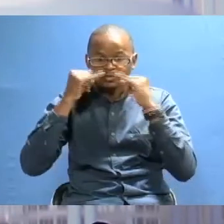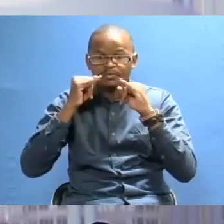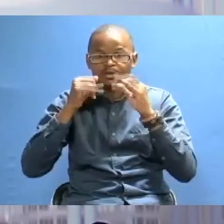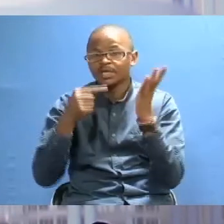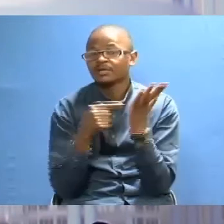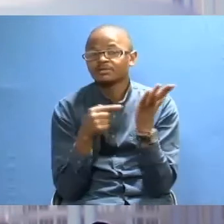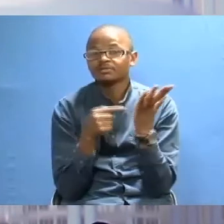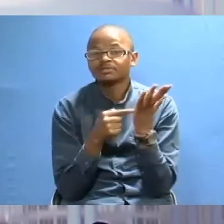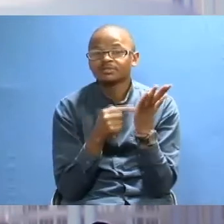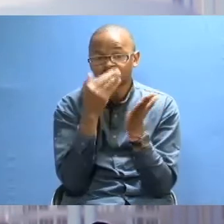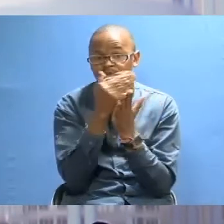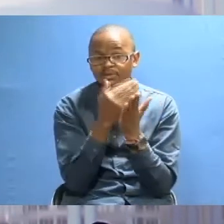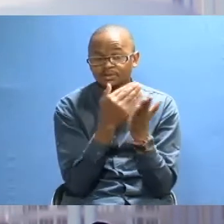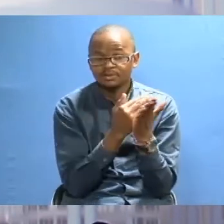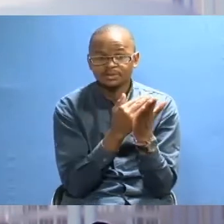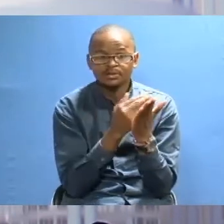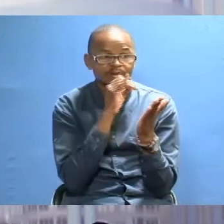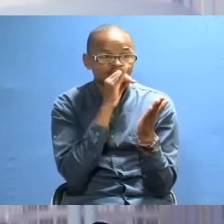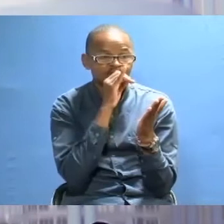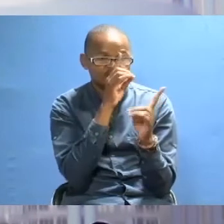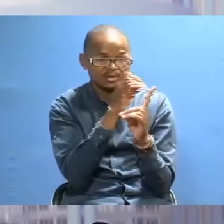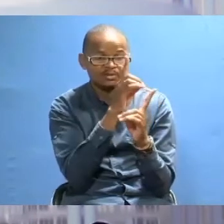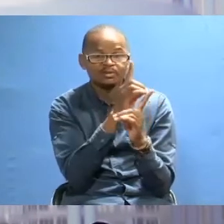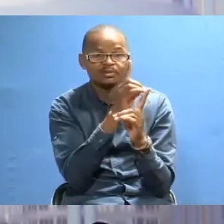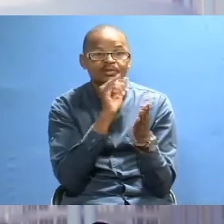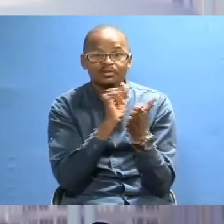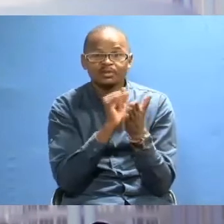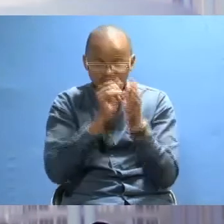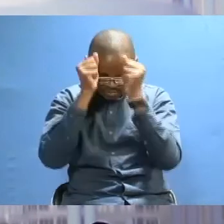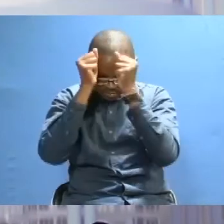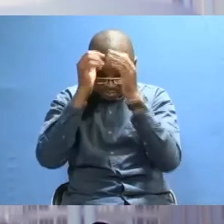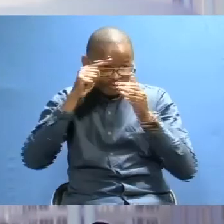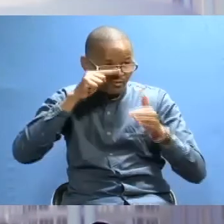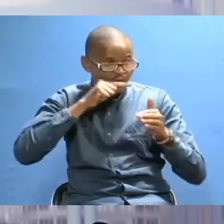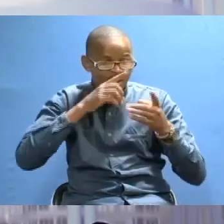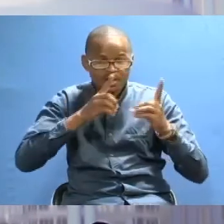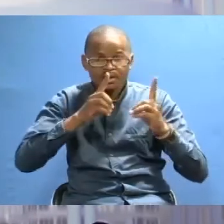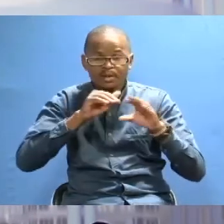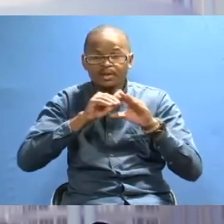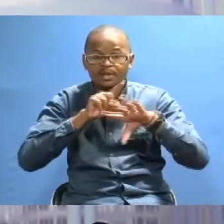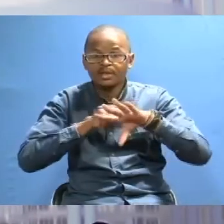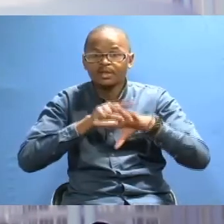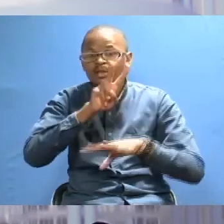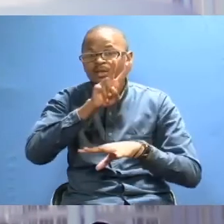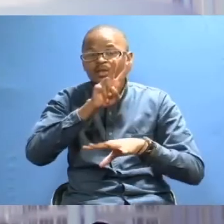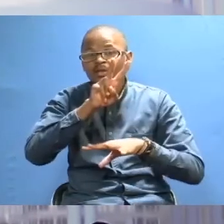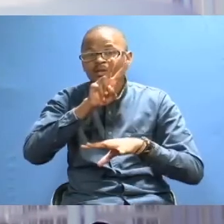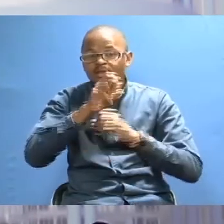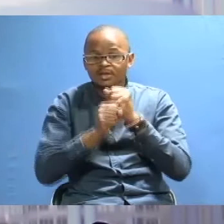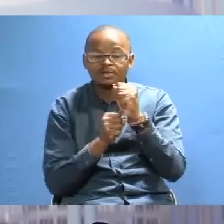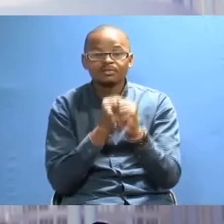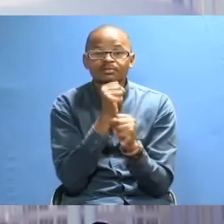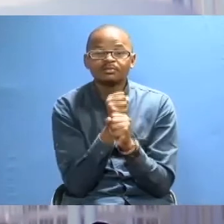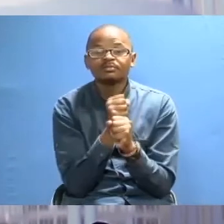Information Technology. The program, this program is designed so that the student completes the diploma in a period of 2